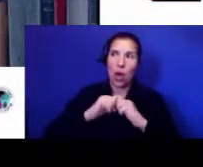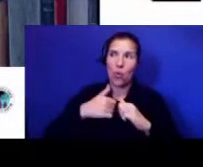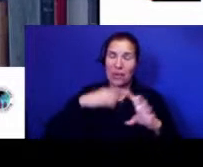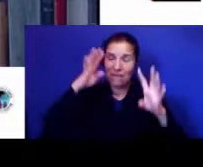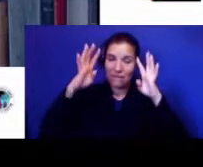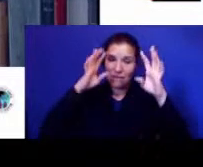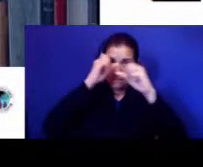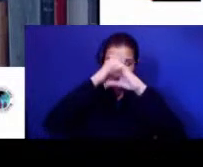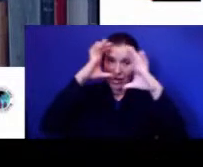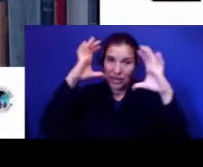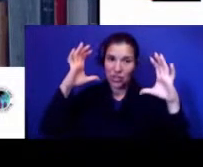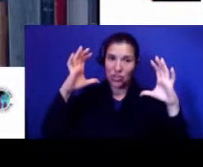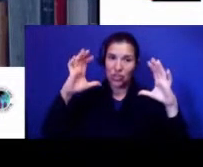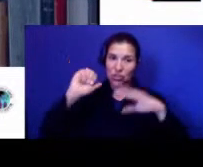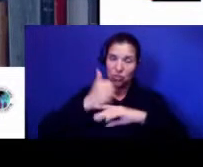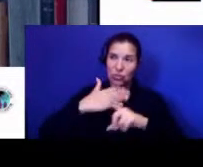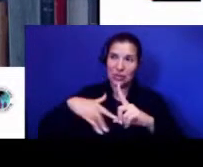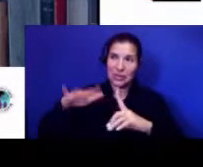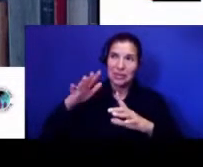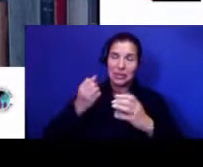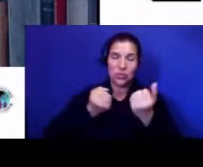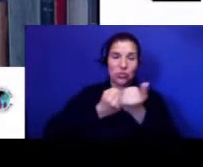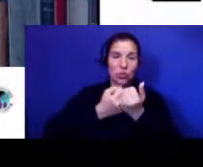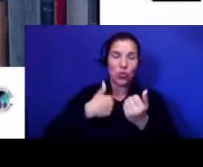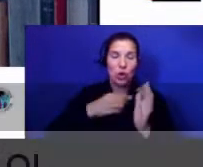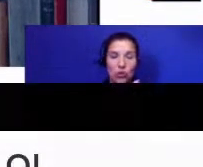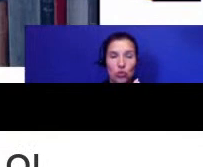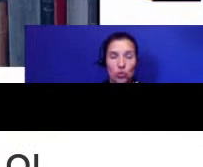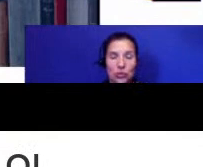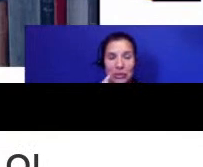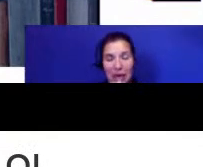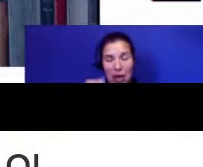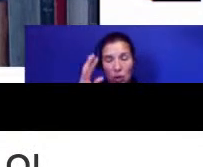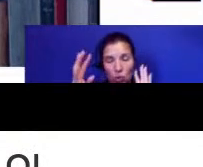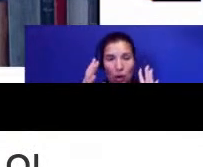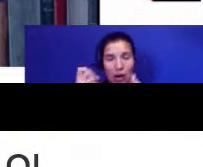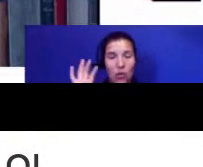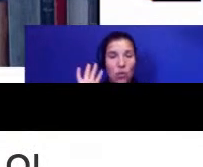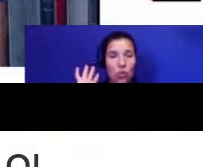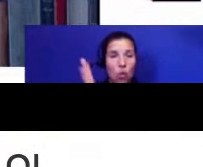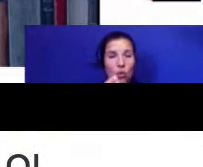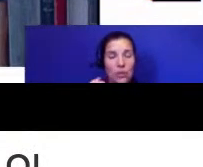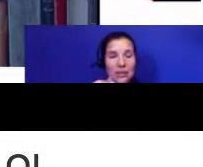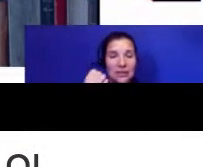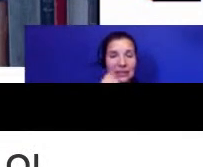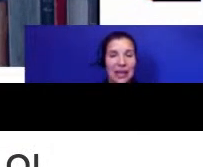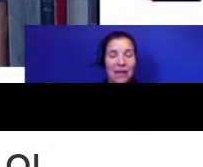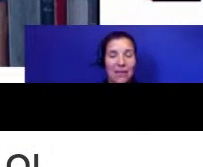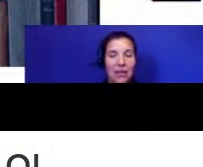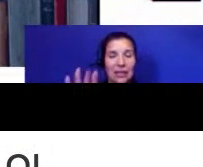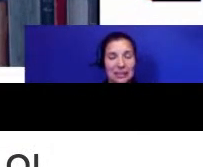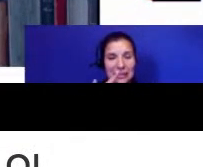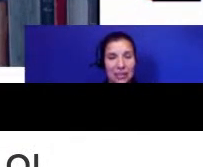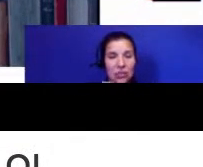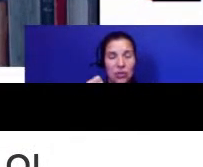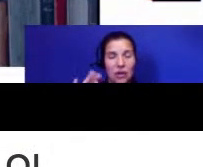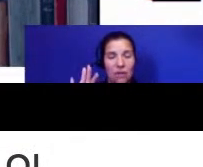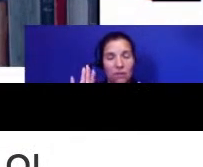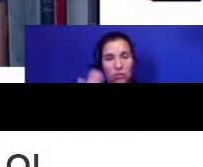in our schools that supports students and creates a culture of safety that centers the needs of children and young